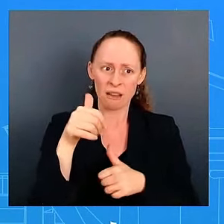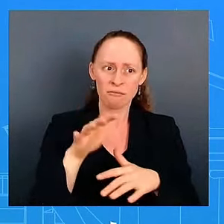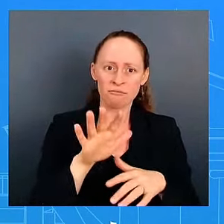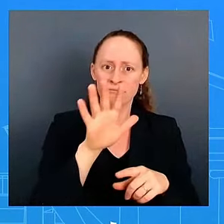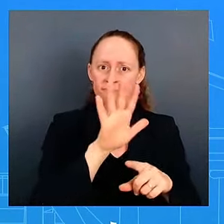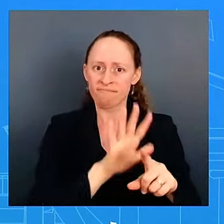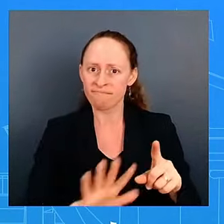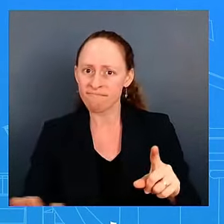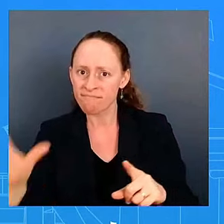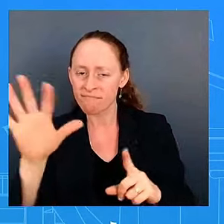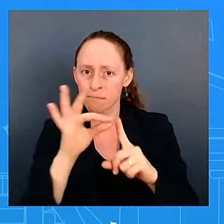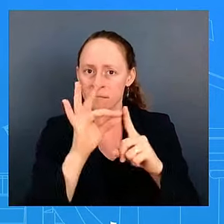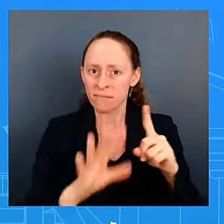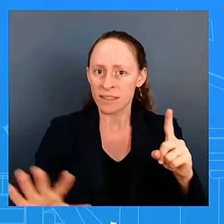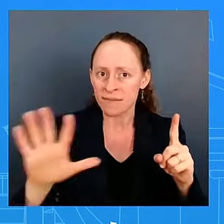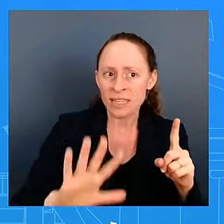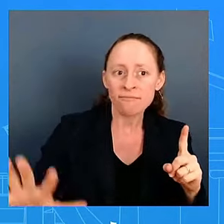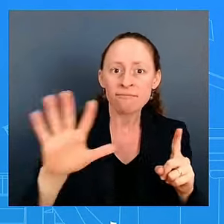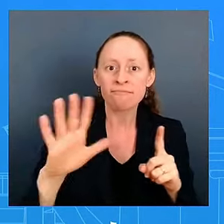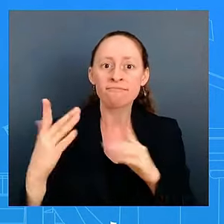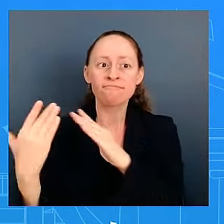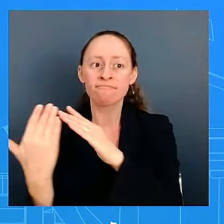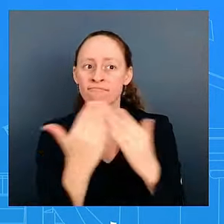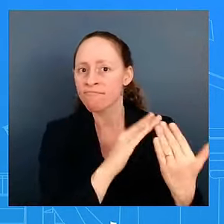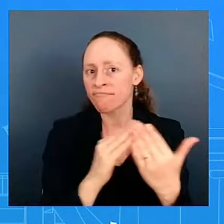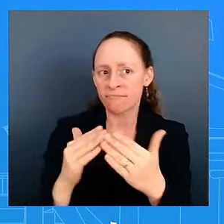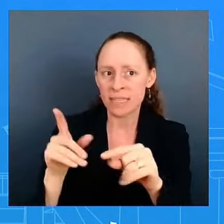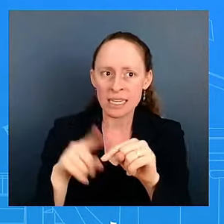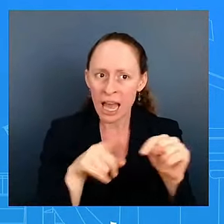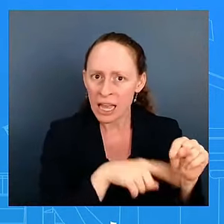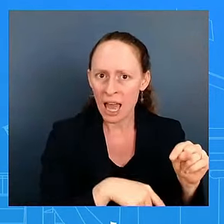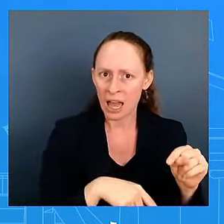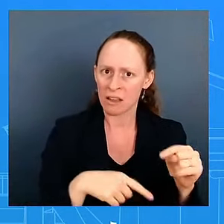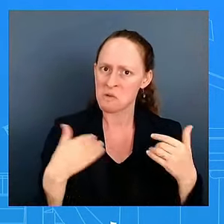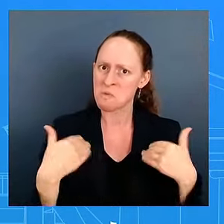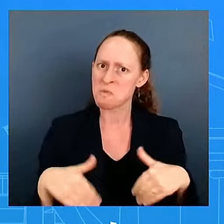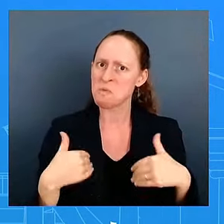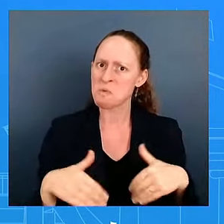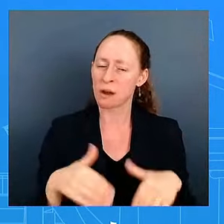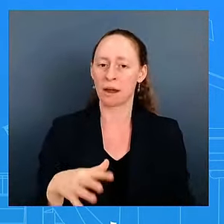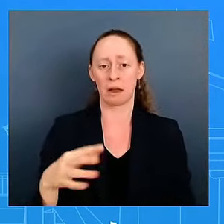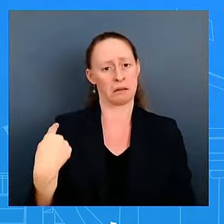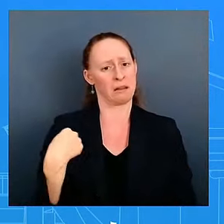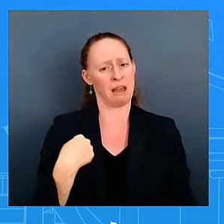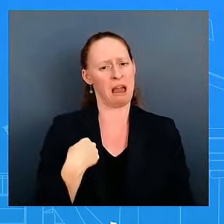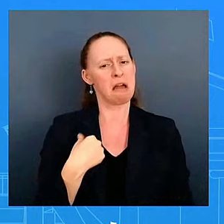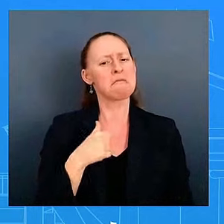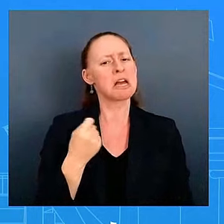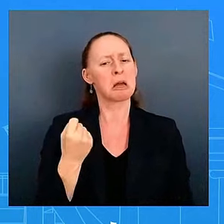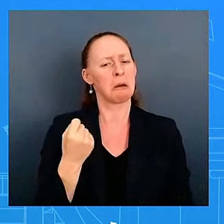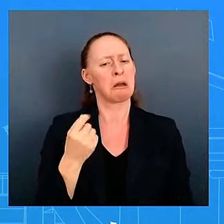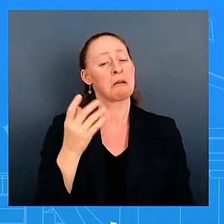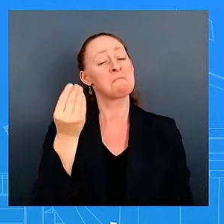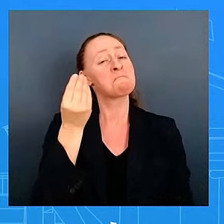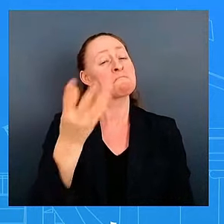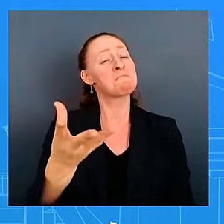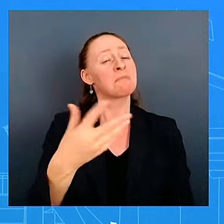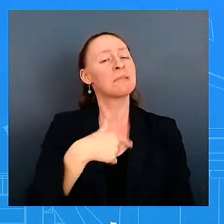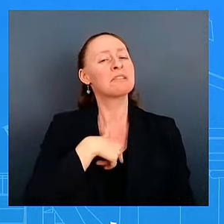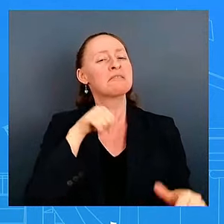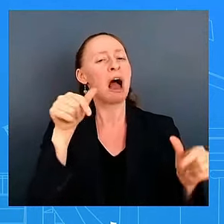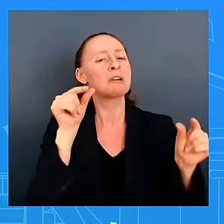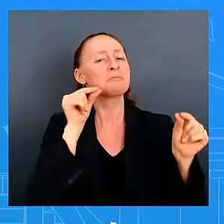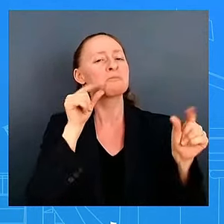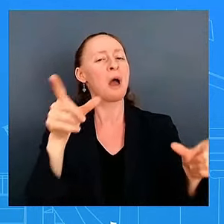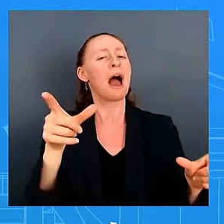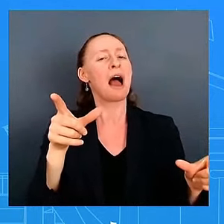do. I am not surprised, we are not surprised, that China doesn't understand that though considering how they